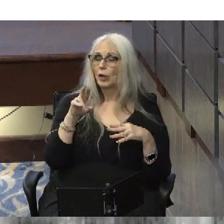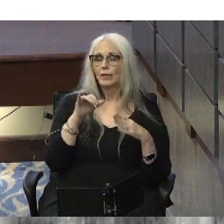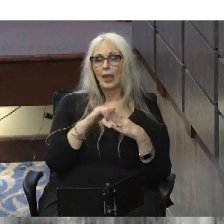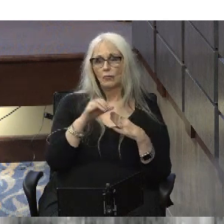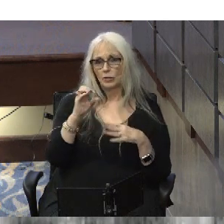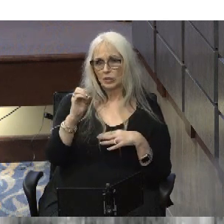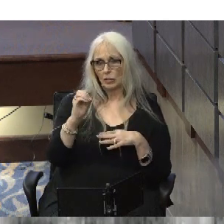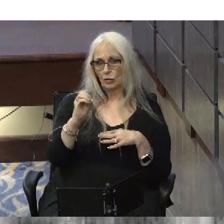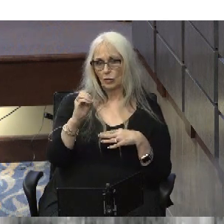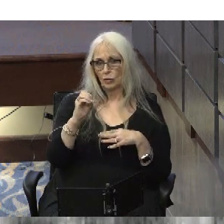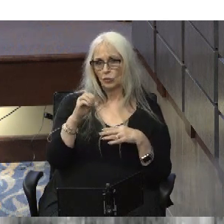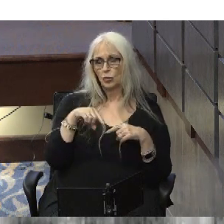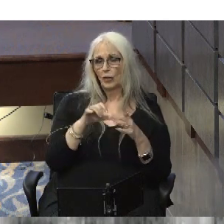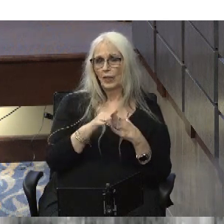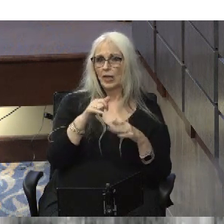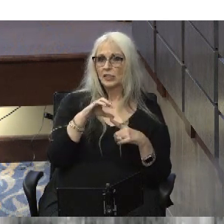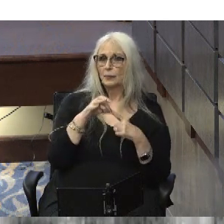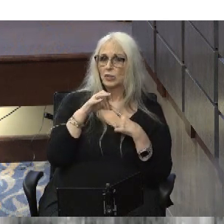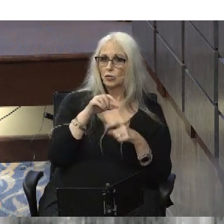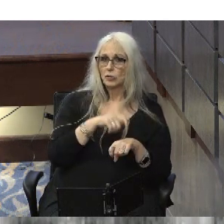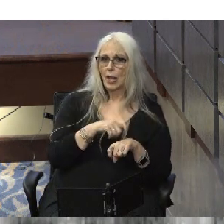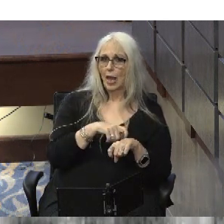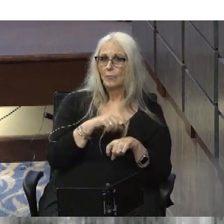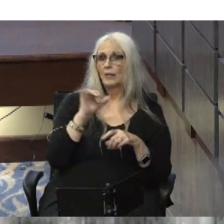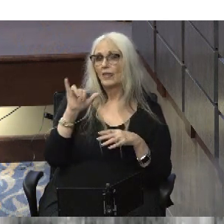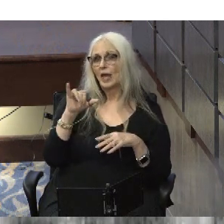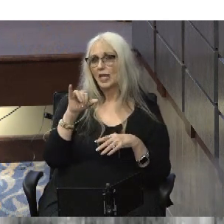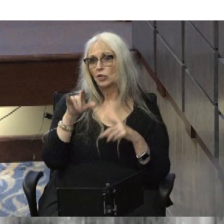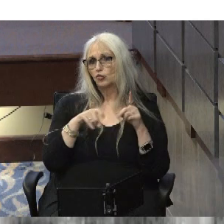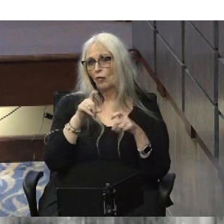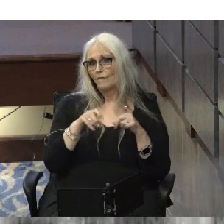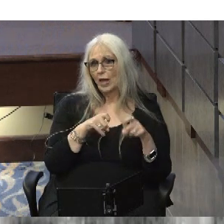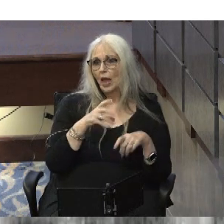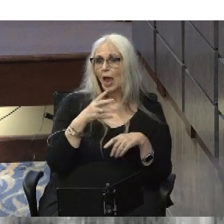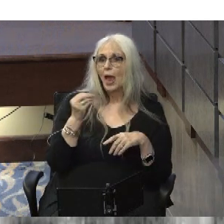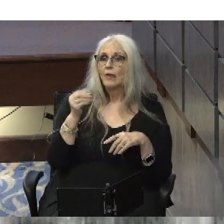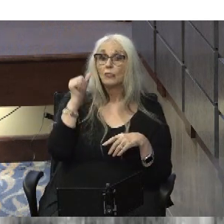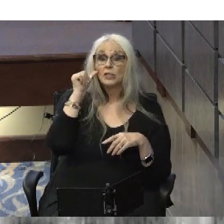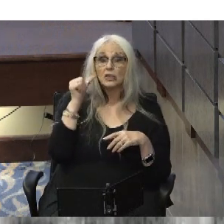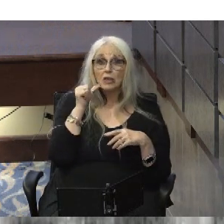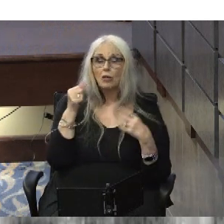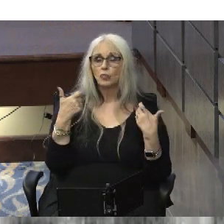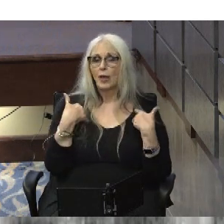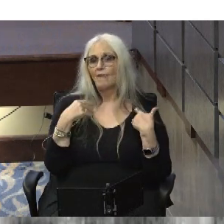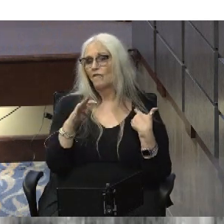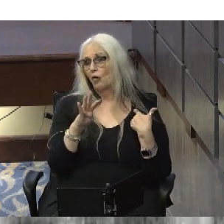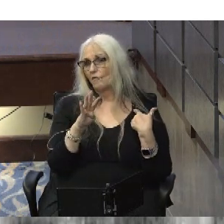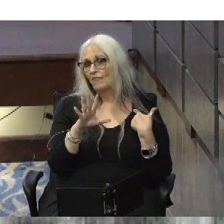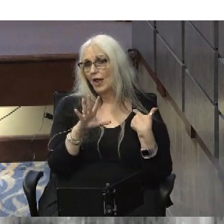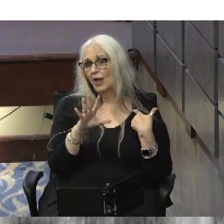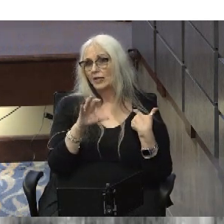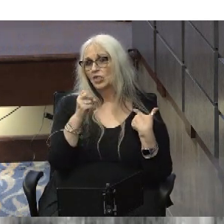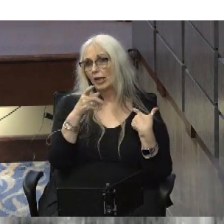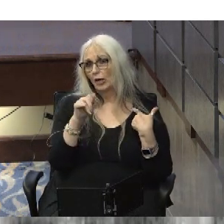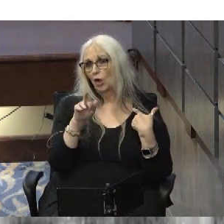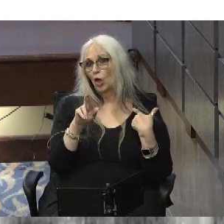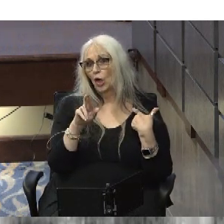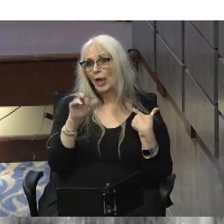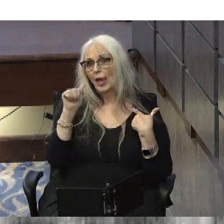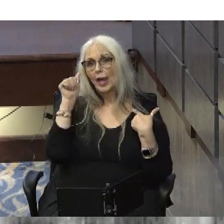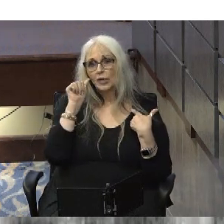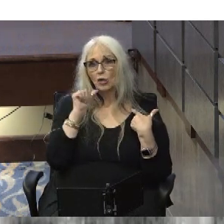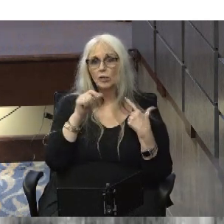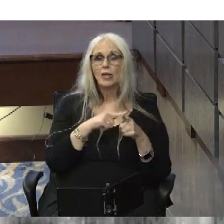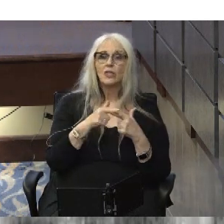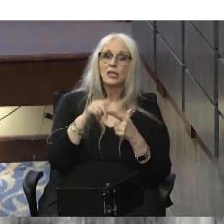the point-in-time survey. The majority of our homeless were adults. We had 45 sheltered adults, and then we